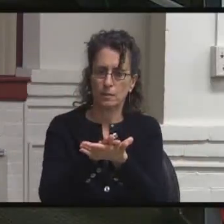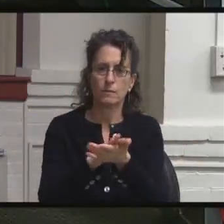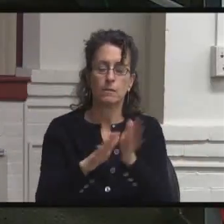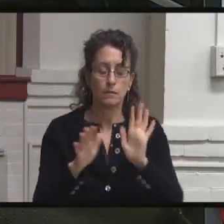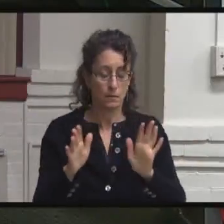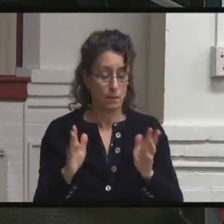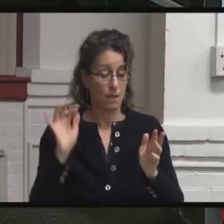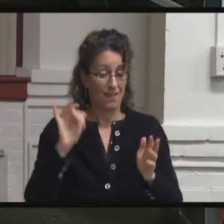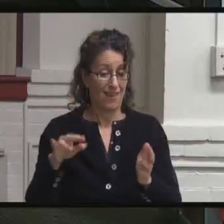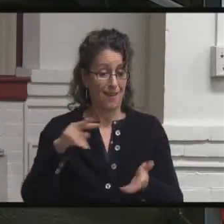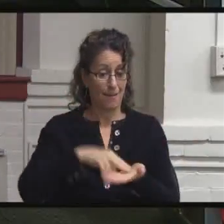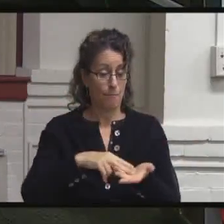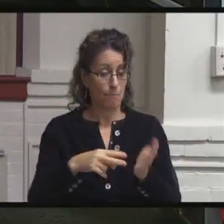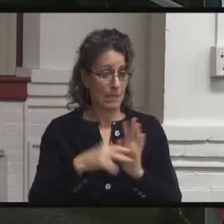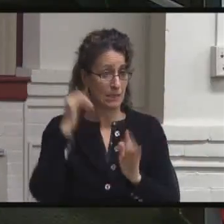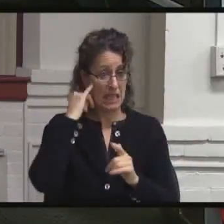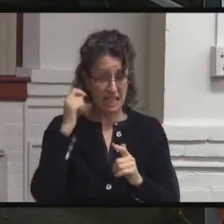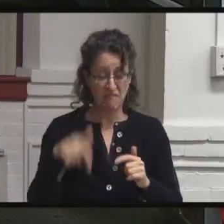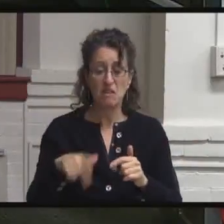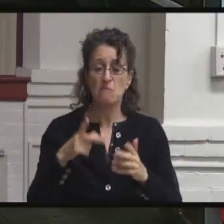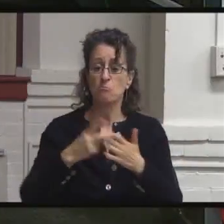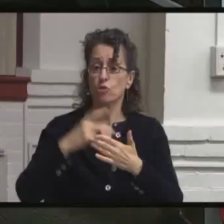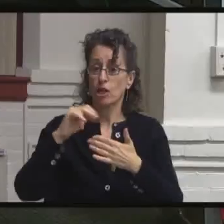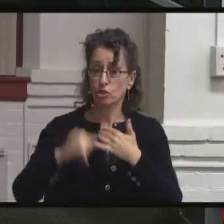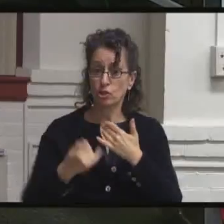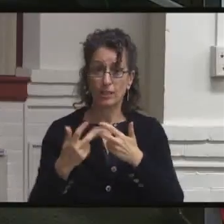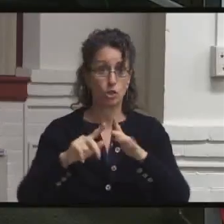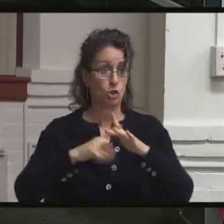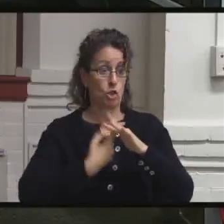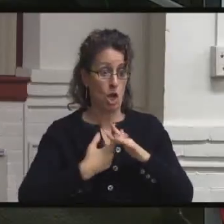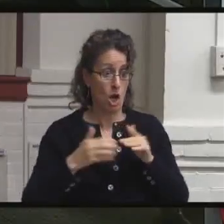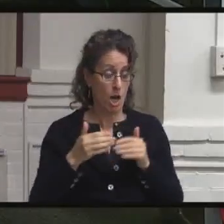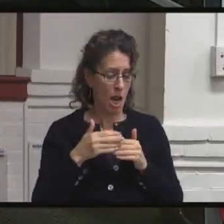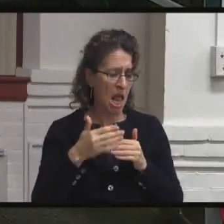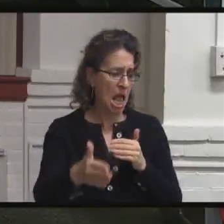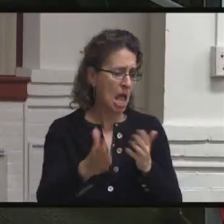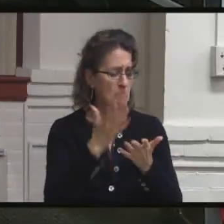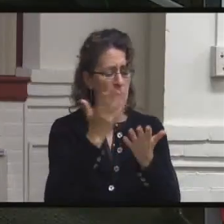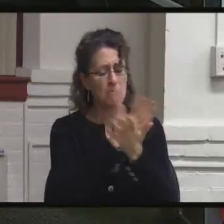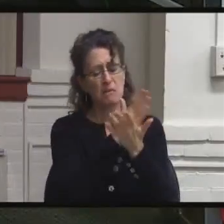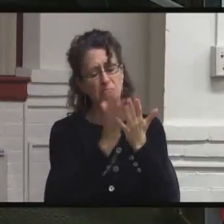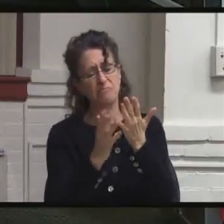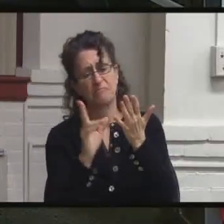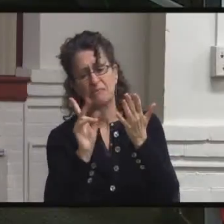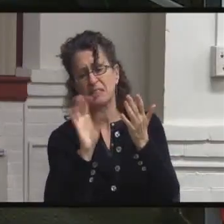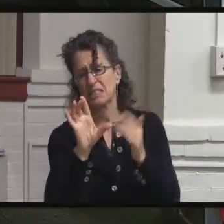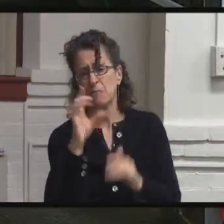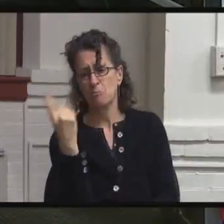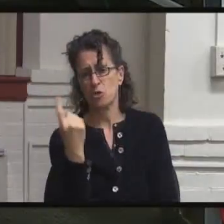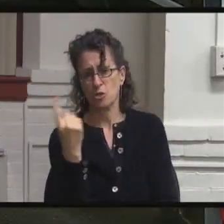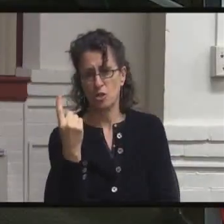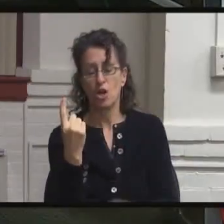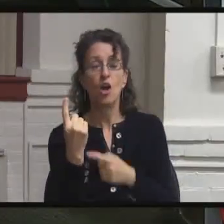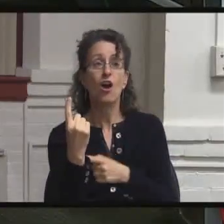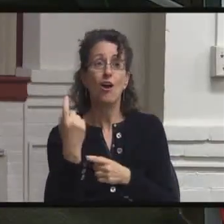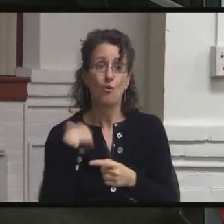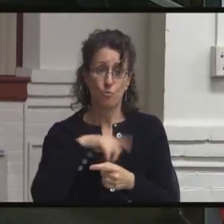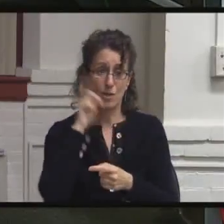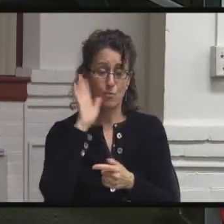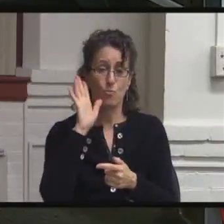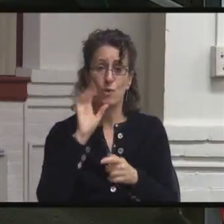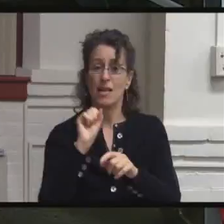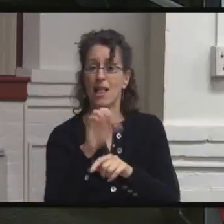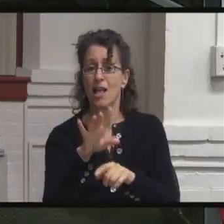year, if this goes as planned, we'll be presenting to the select board a long list of possible